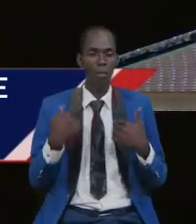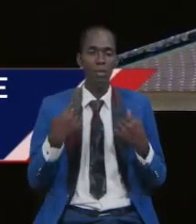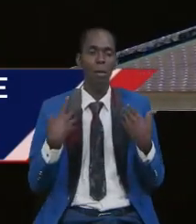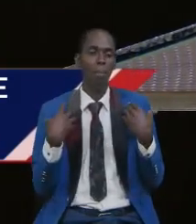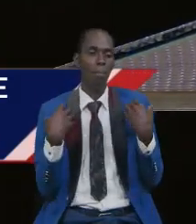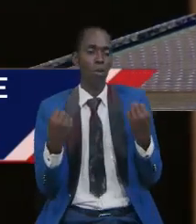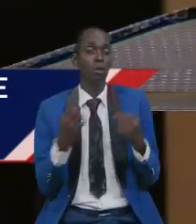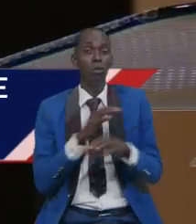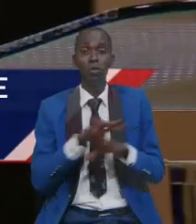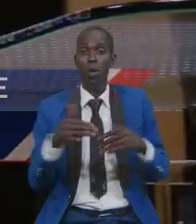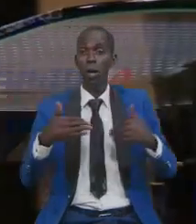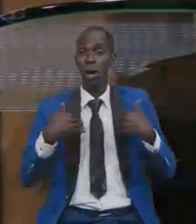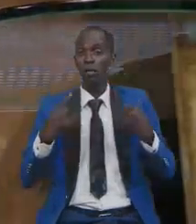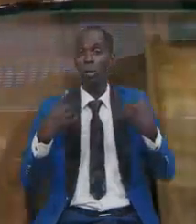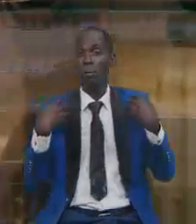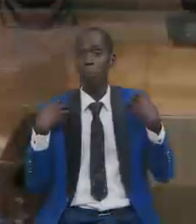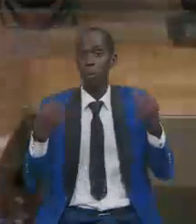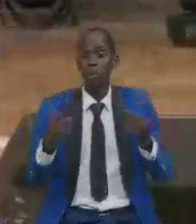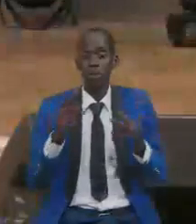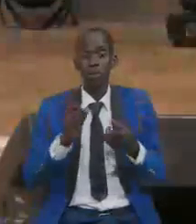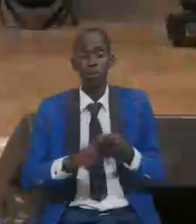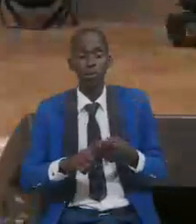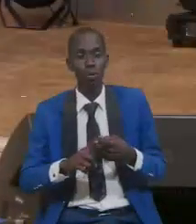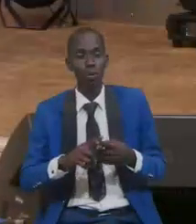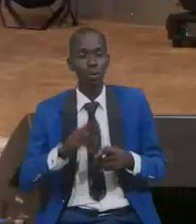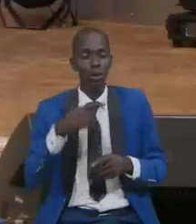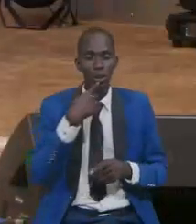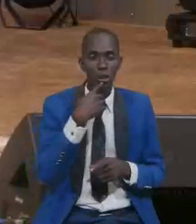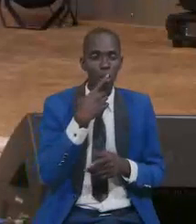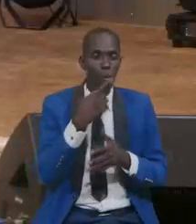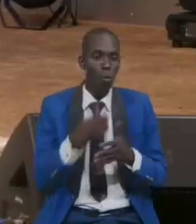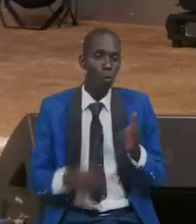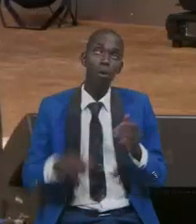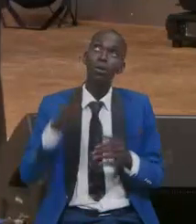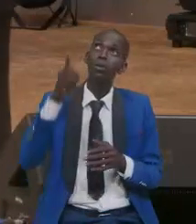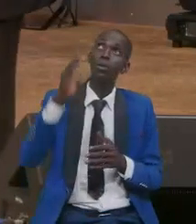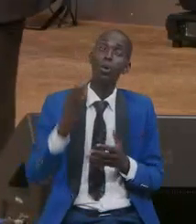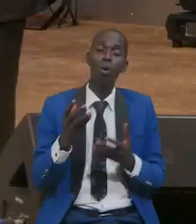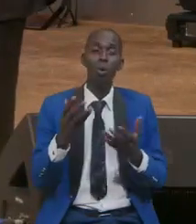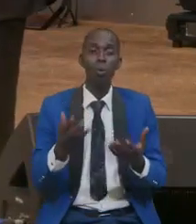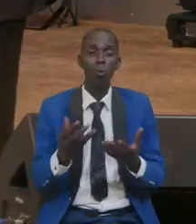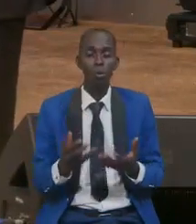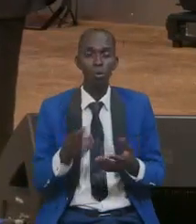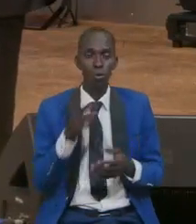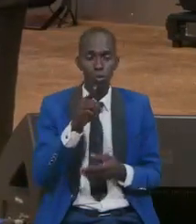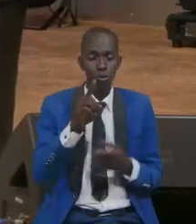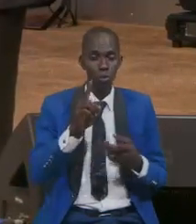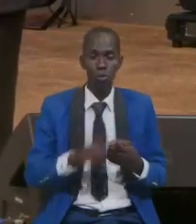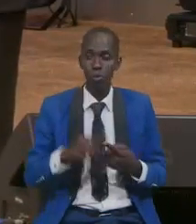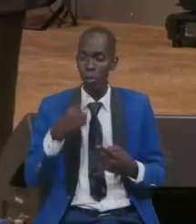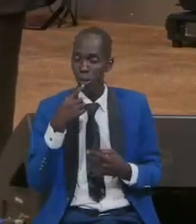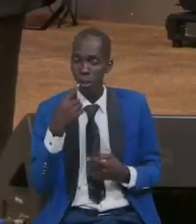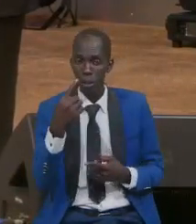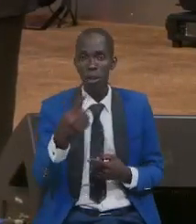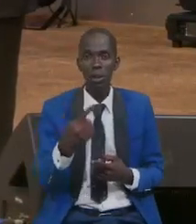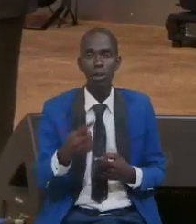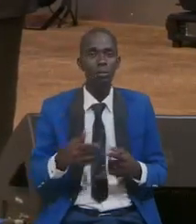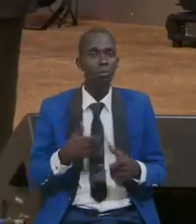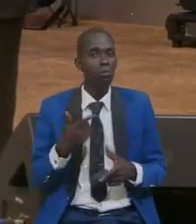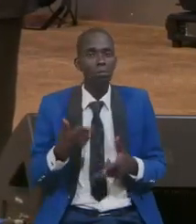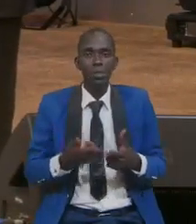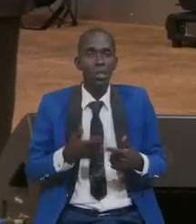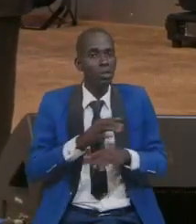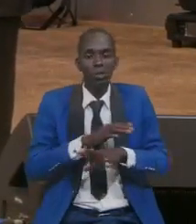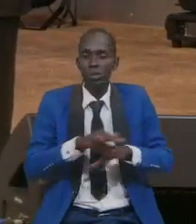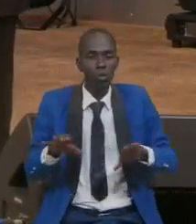have the boldness to say what God wants to be said, then don't enter into the